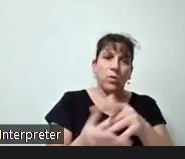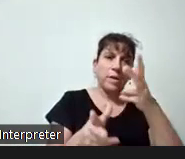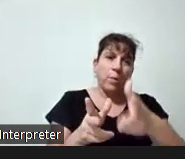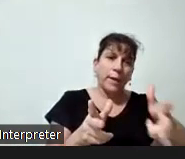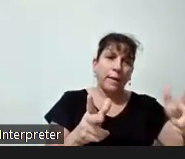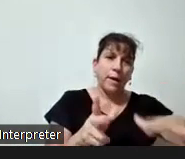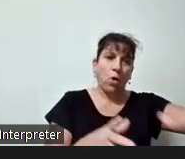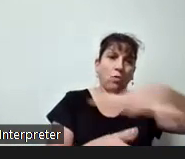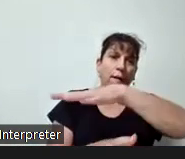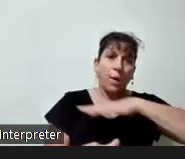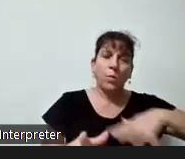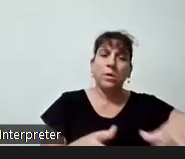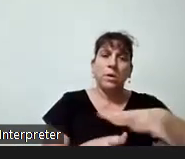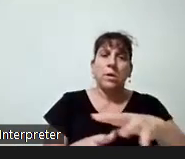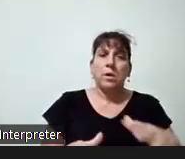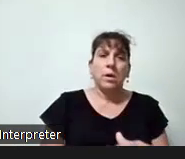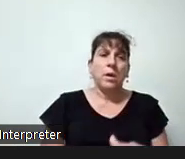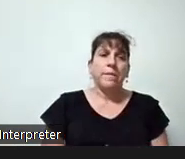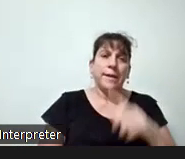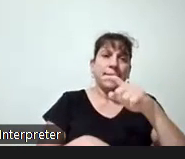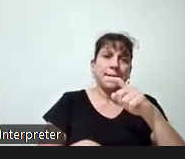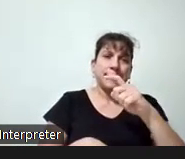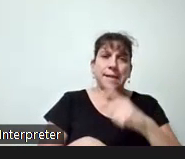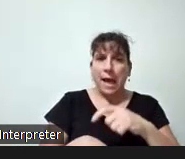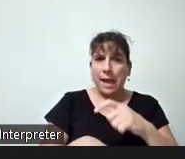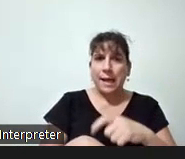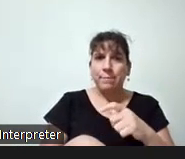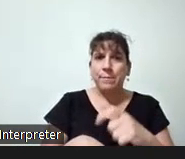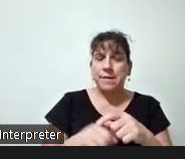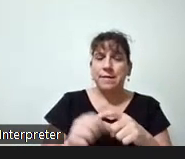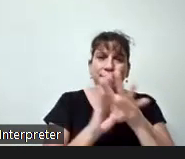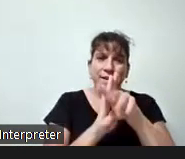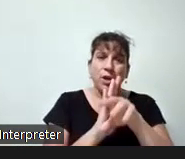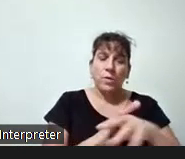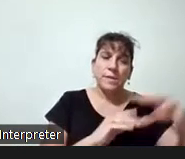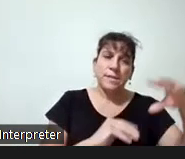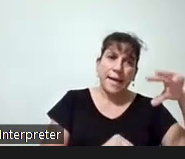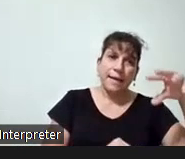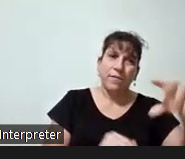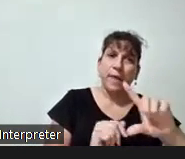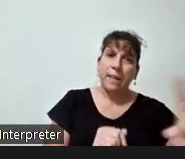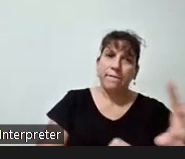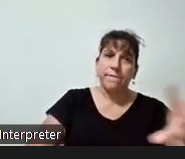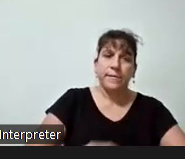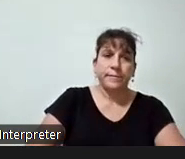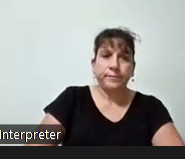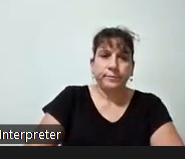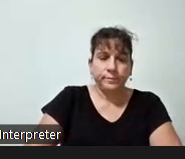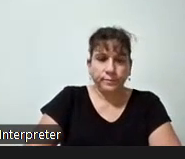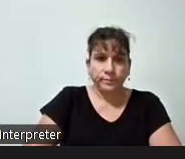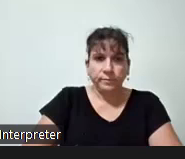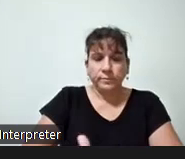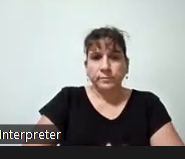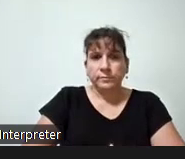around. And then we'll show you a time-lapse video as well, which is taken from the left side. So that's where you're going to be seeing from that angle.